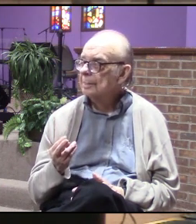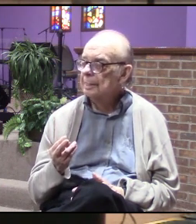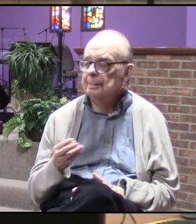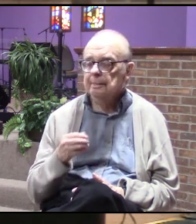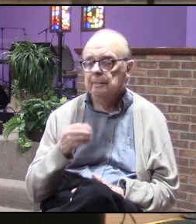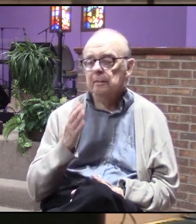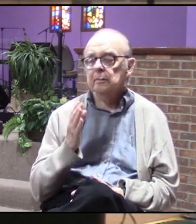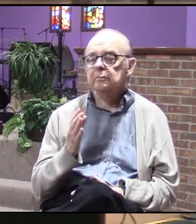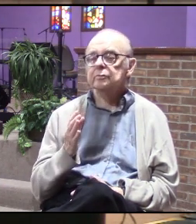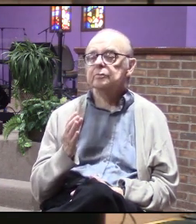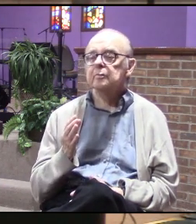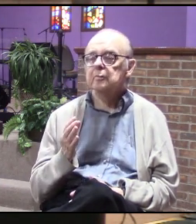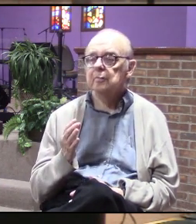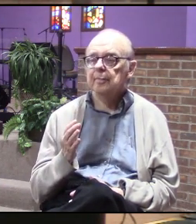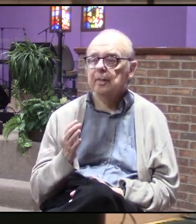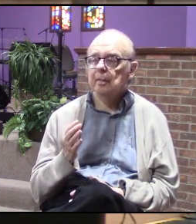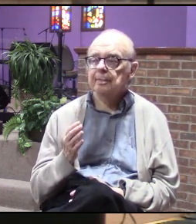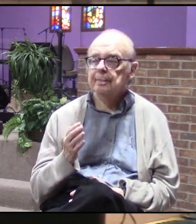God